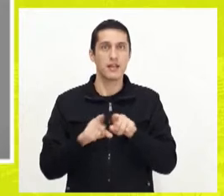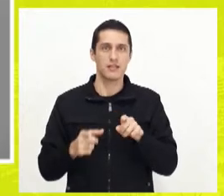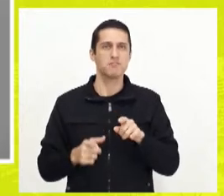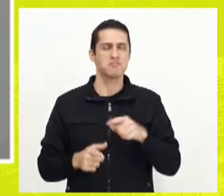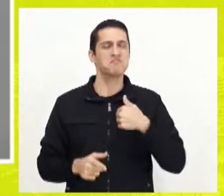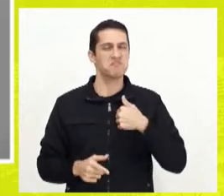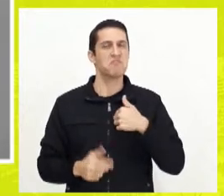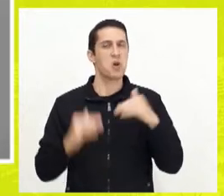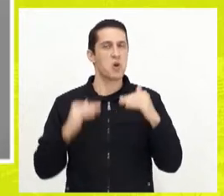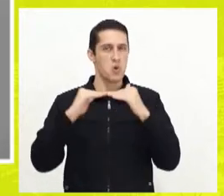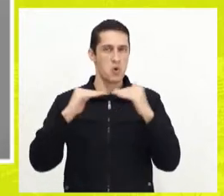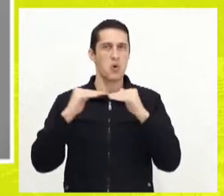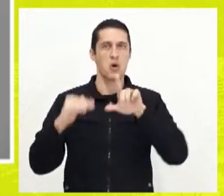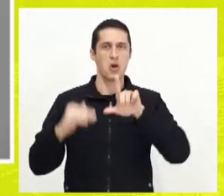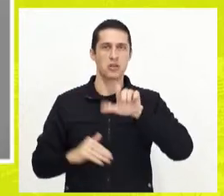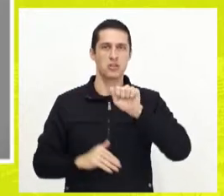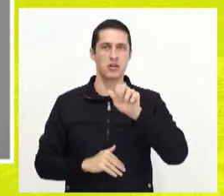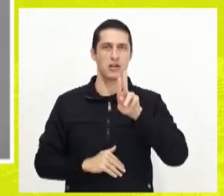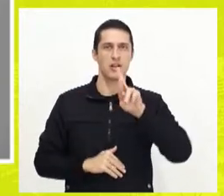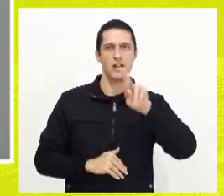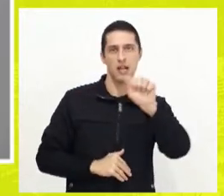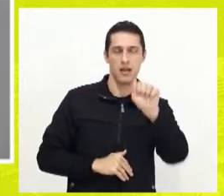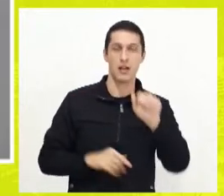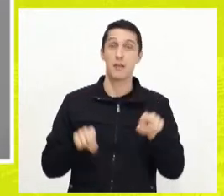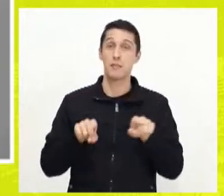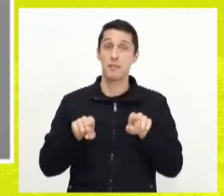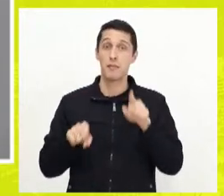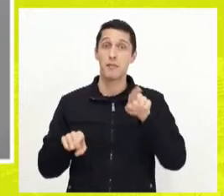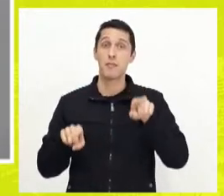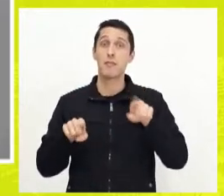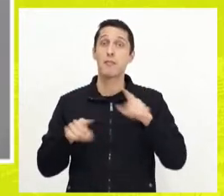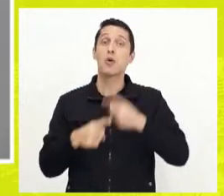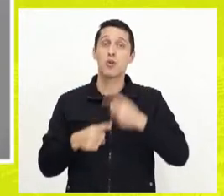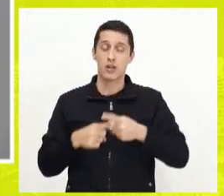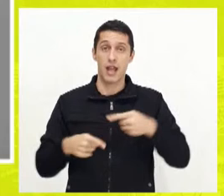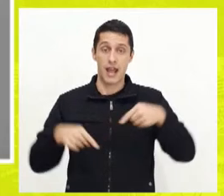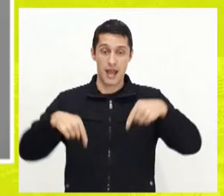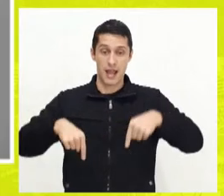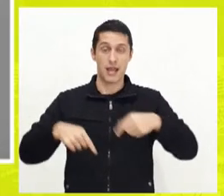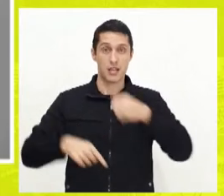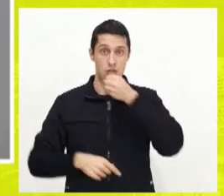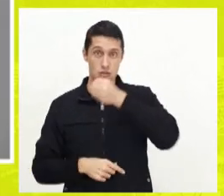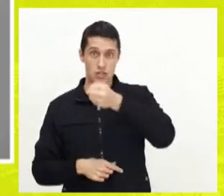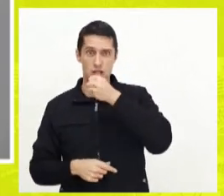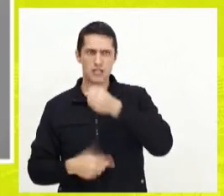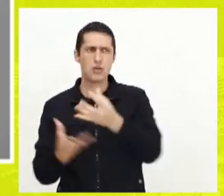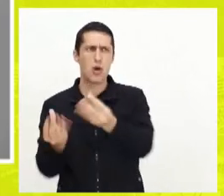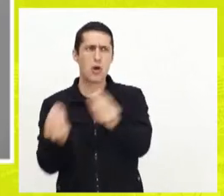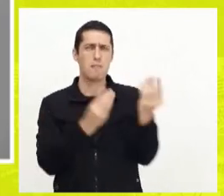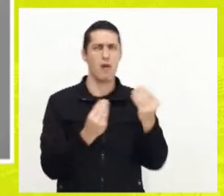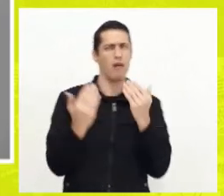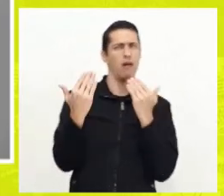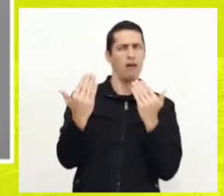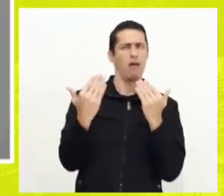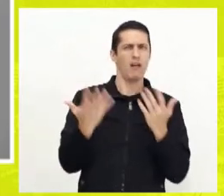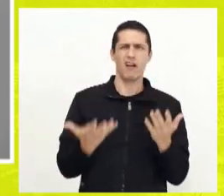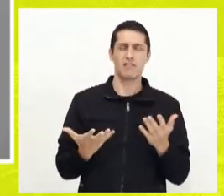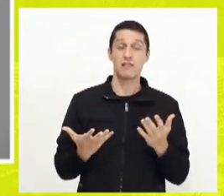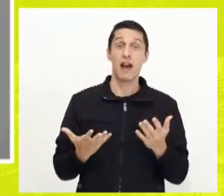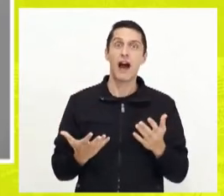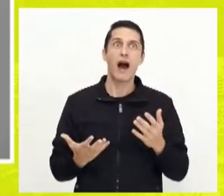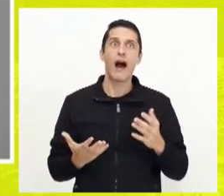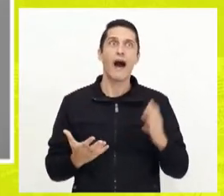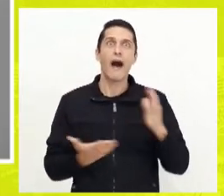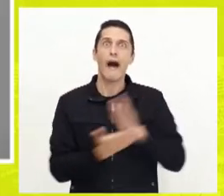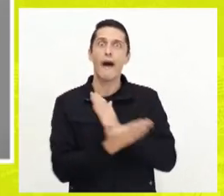and we are living a crisis of credibility in journalism some people don't believe the earth